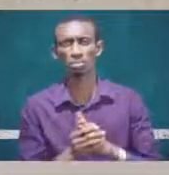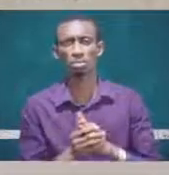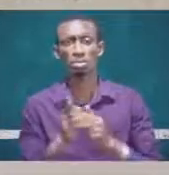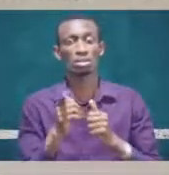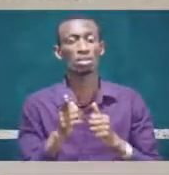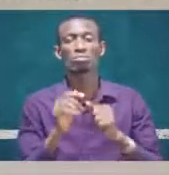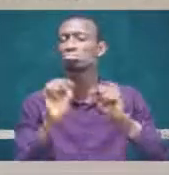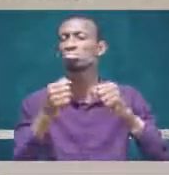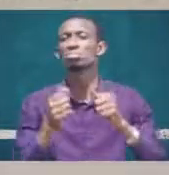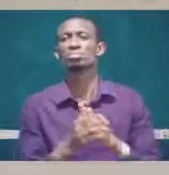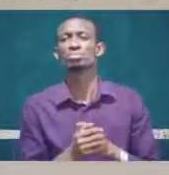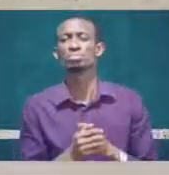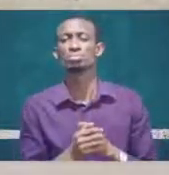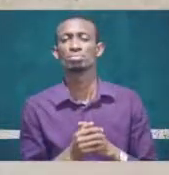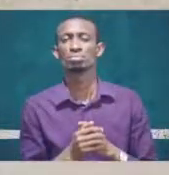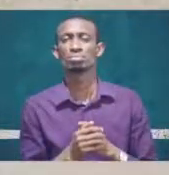ATP.